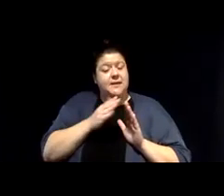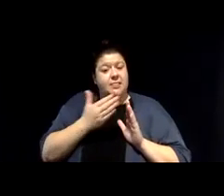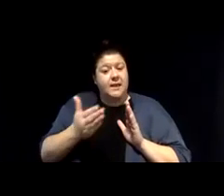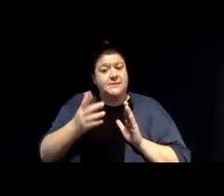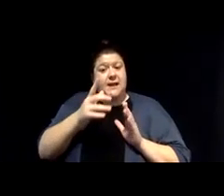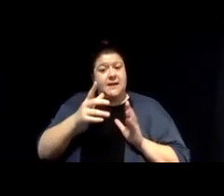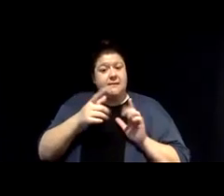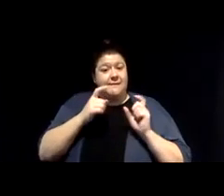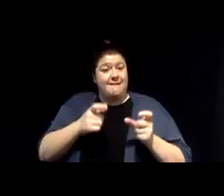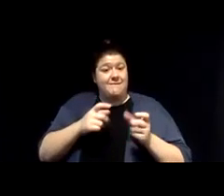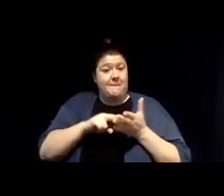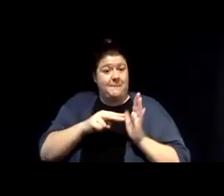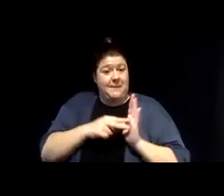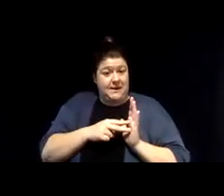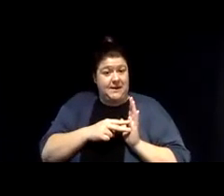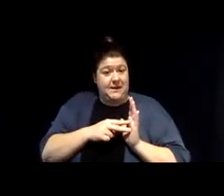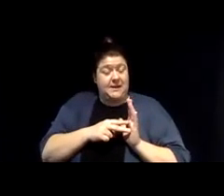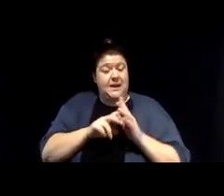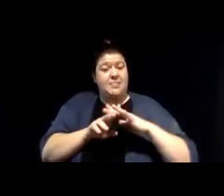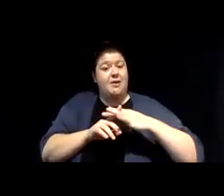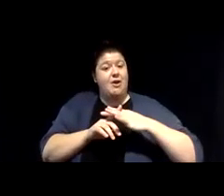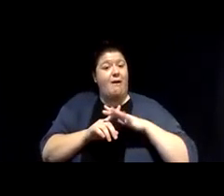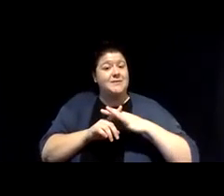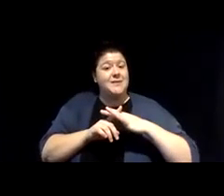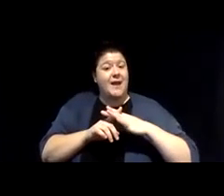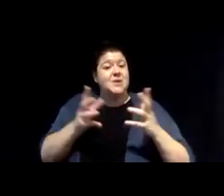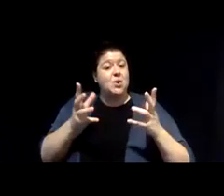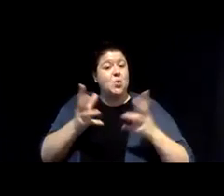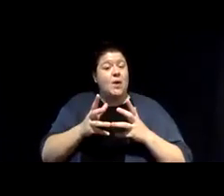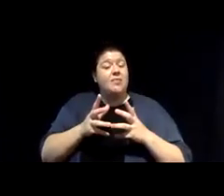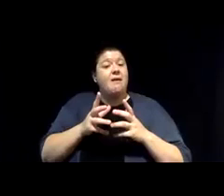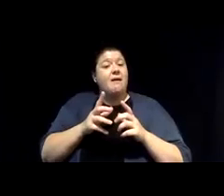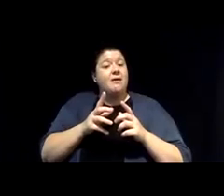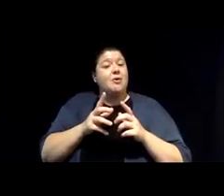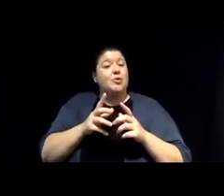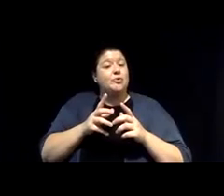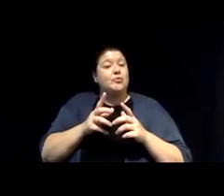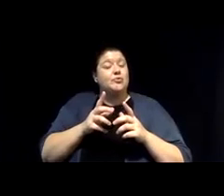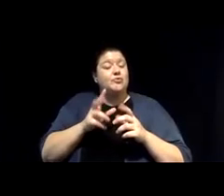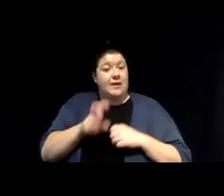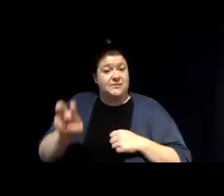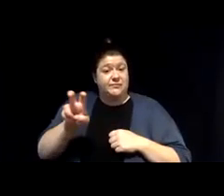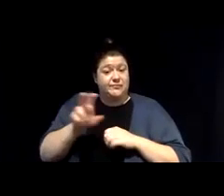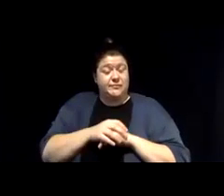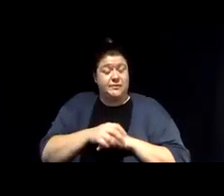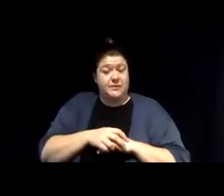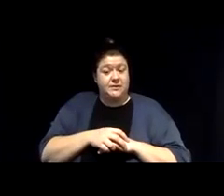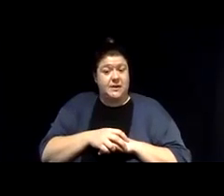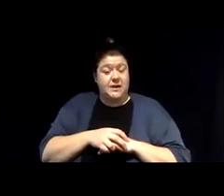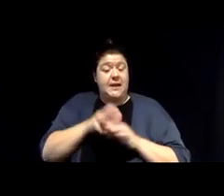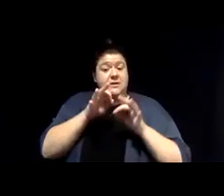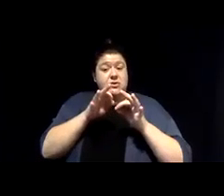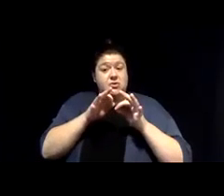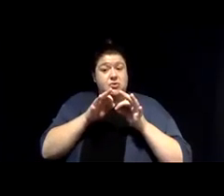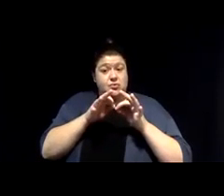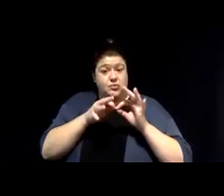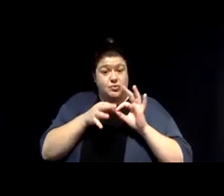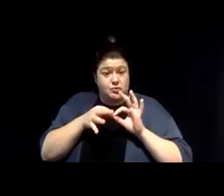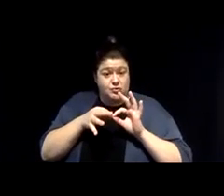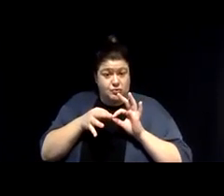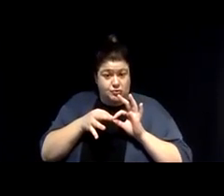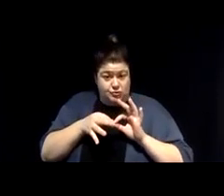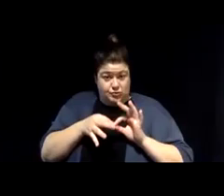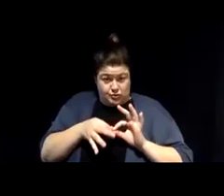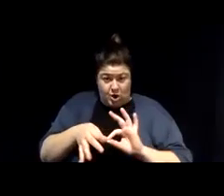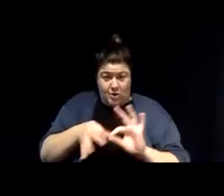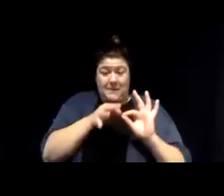in the context in which they are spoken. Interpreting in the healthcare arena requires the interpreter to understand